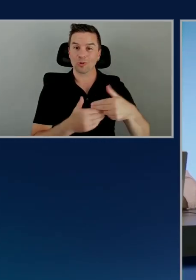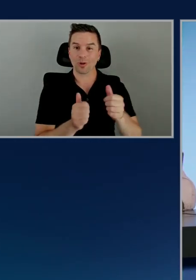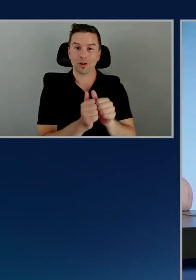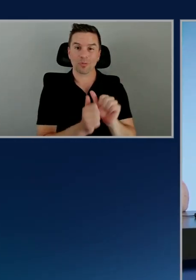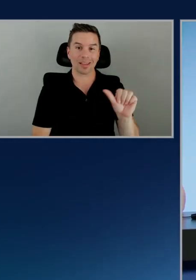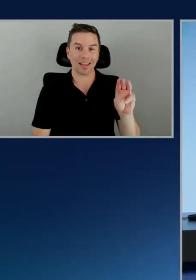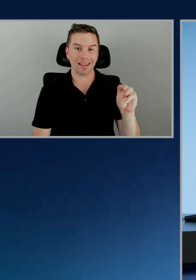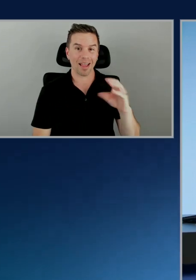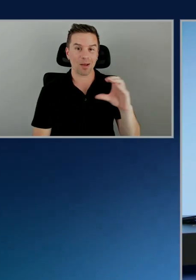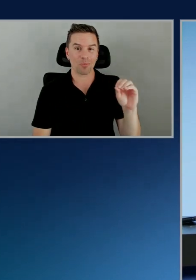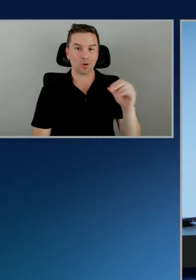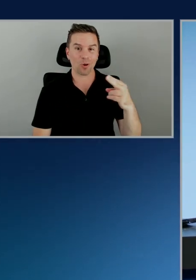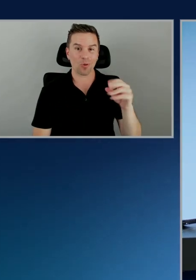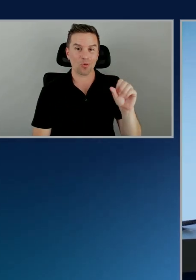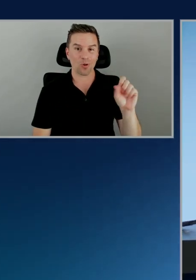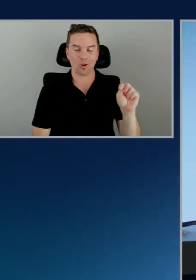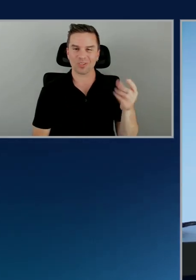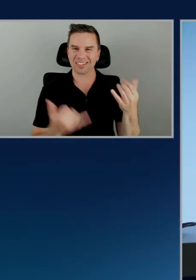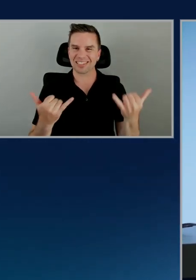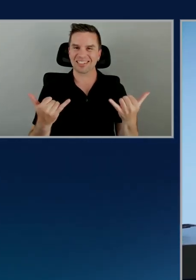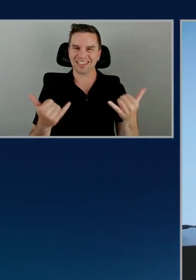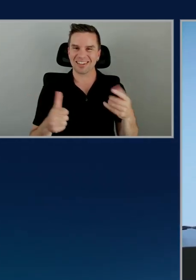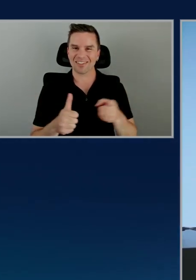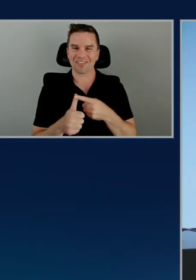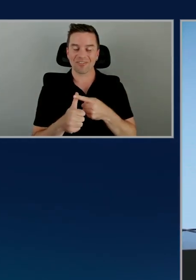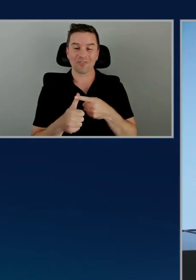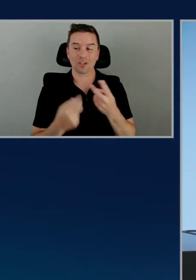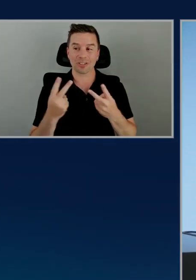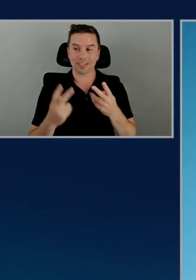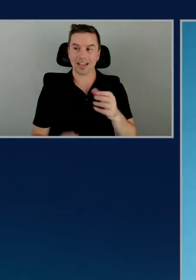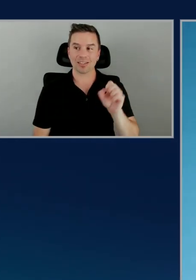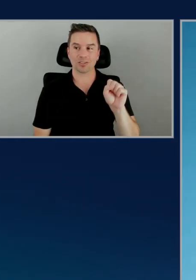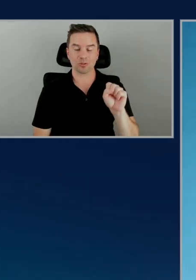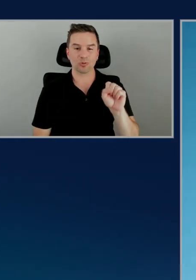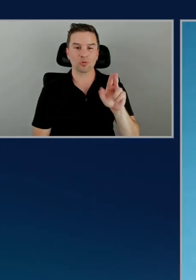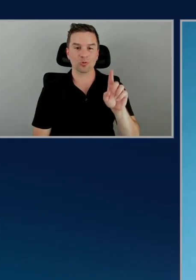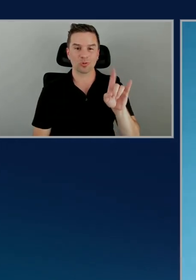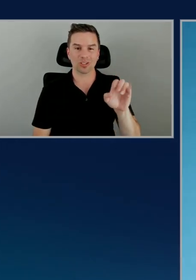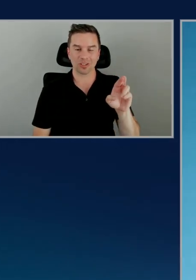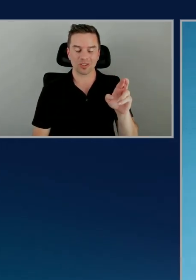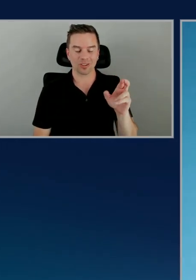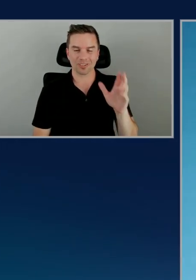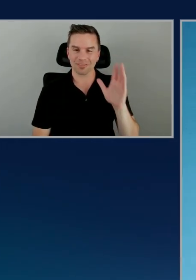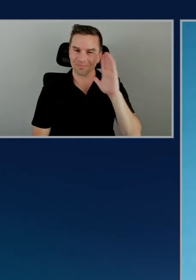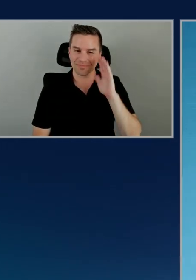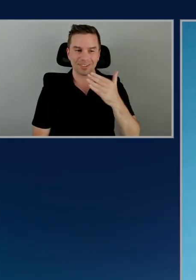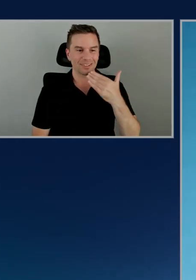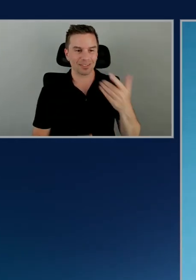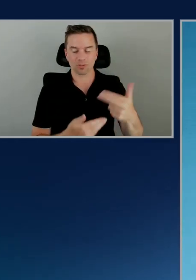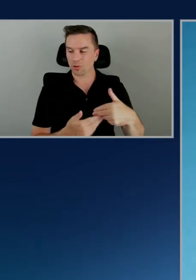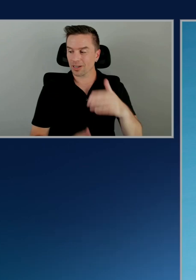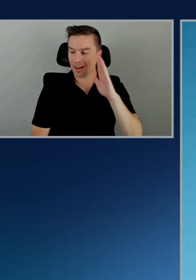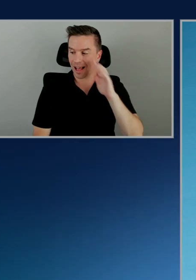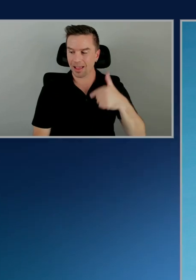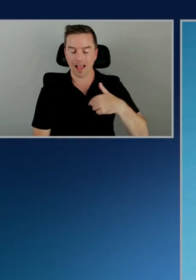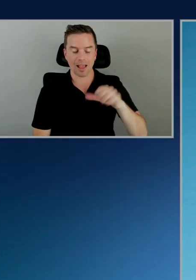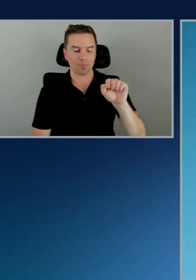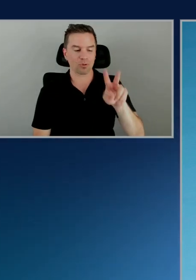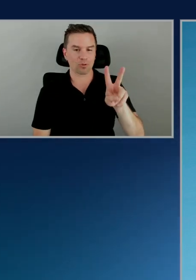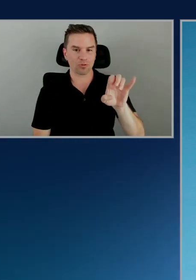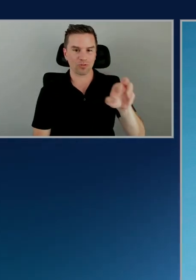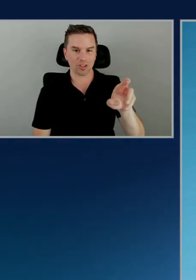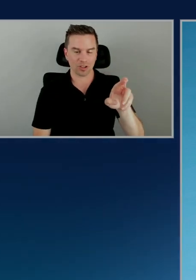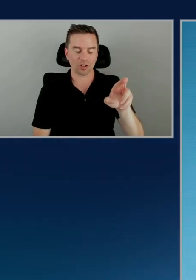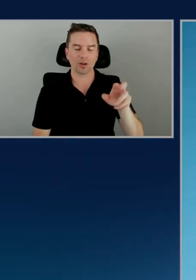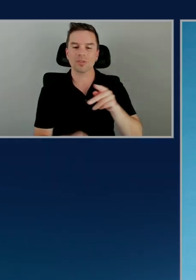and we're joined by our first guest, Sudhir. Sudhir, tell us who you are. Hey everyone, this is Sudhir. I'm a specialist solutions architect. My focus